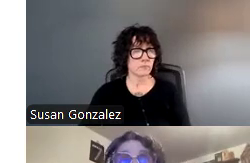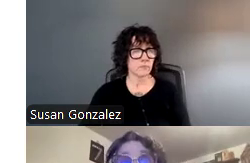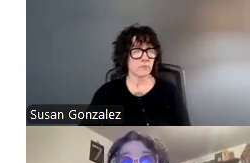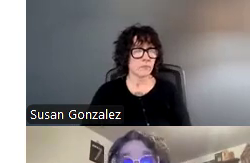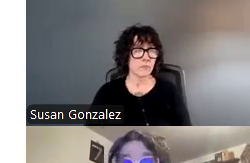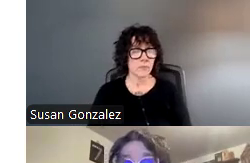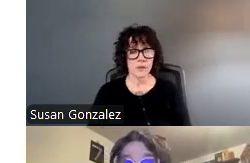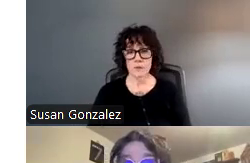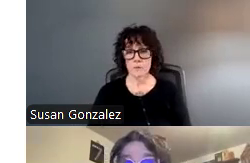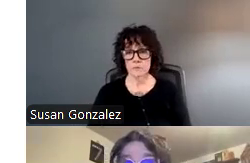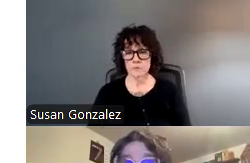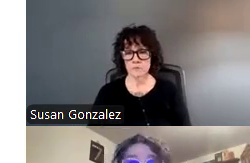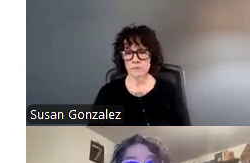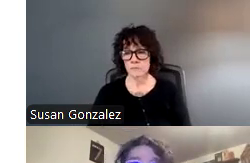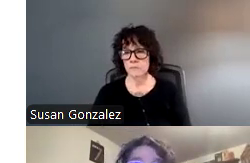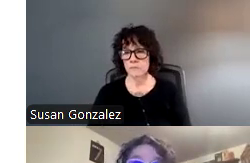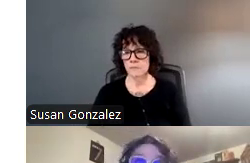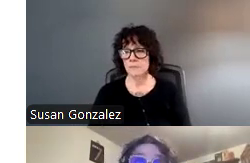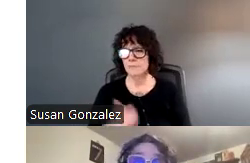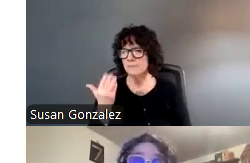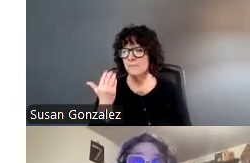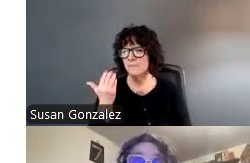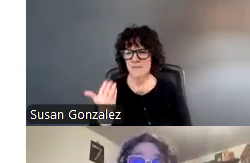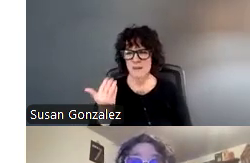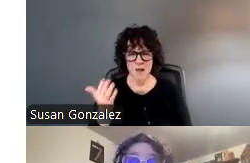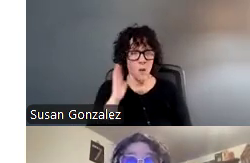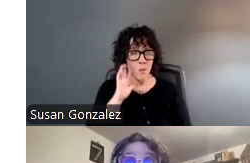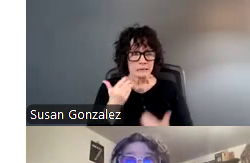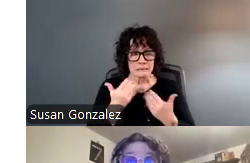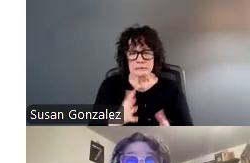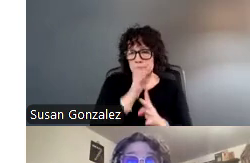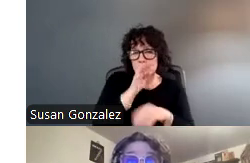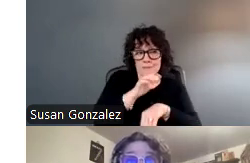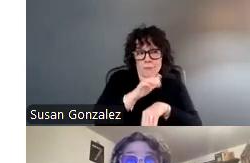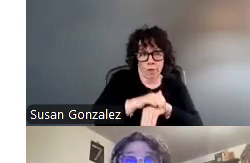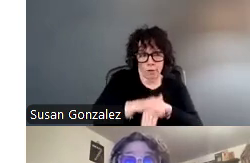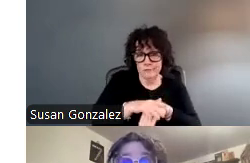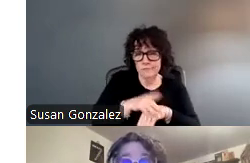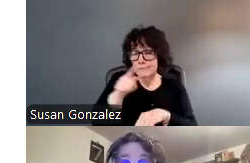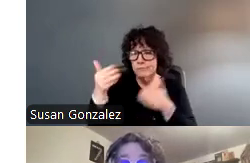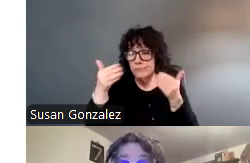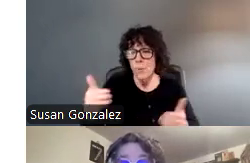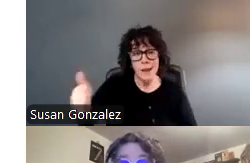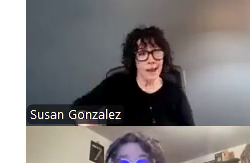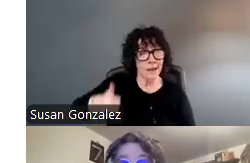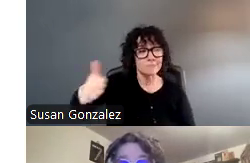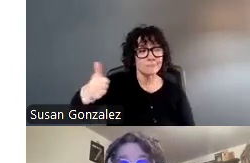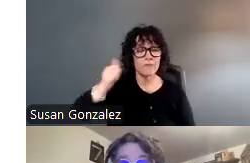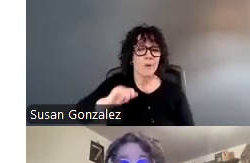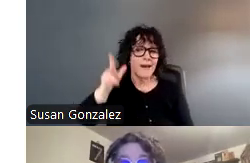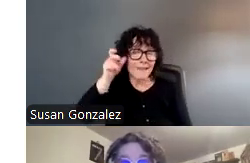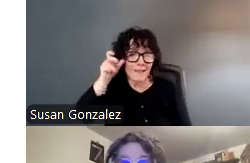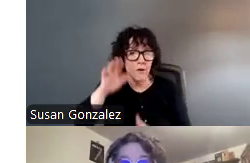First, I'm going to speak a little bit in English. Please give me a thumbs up if you can hear the